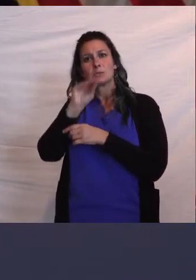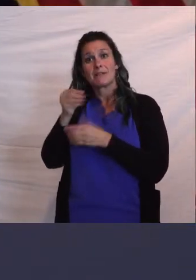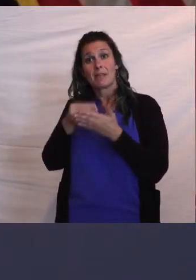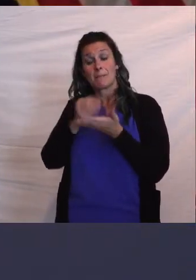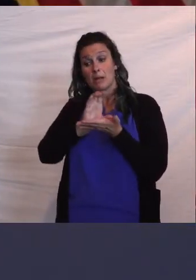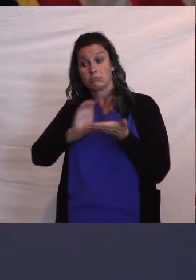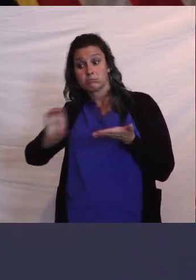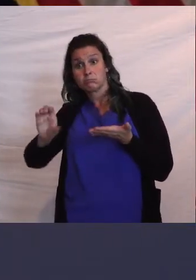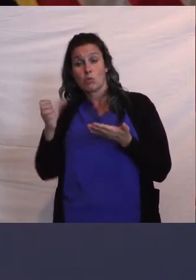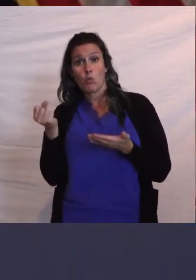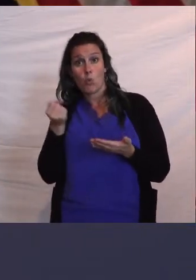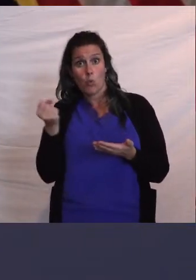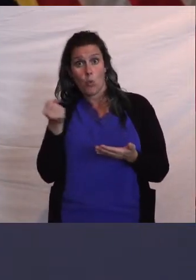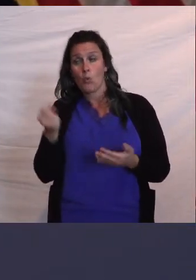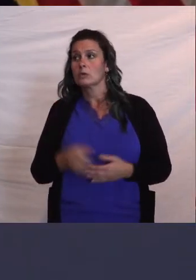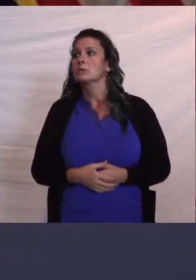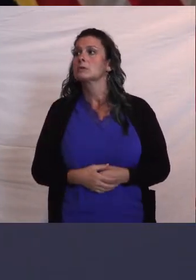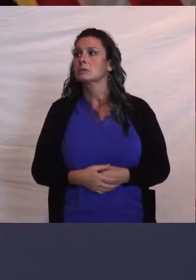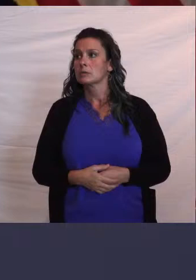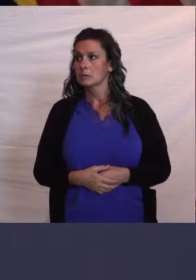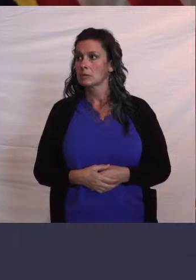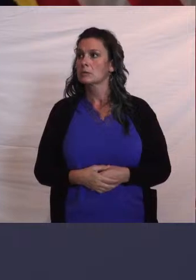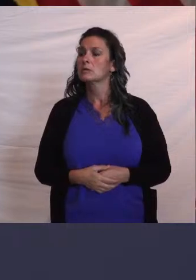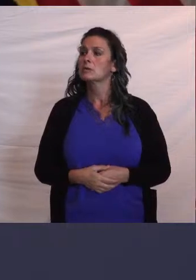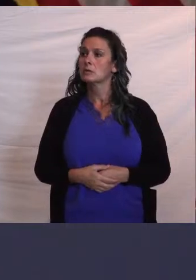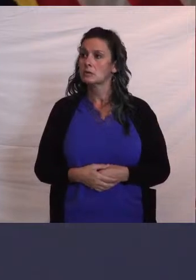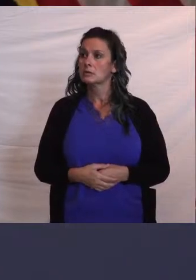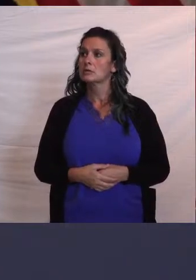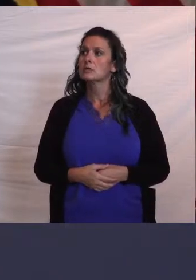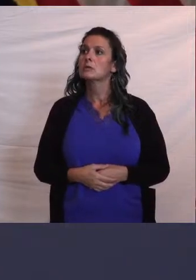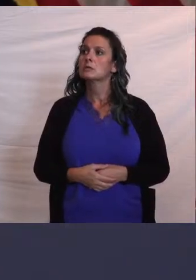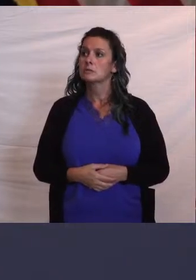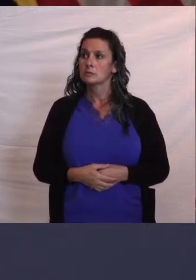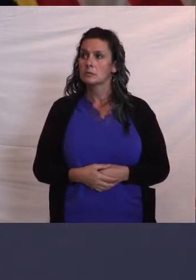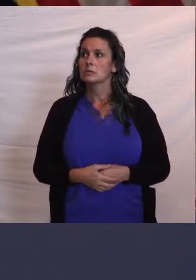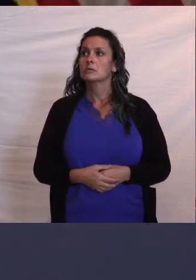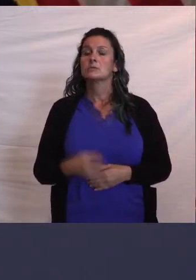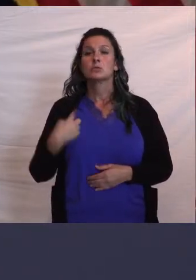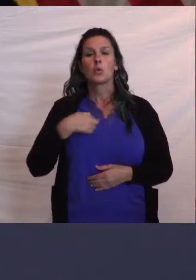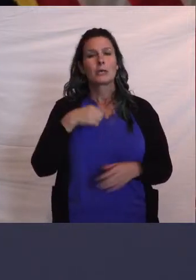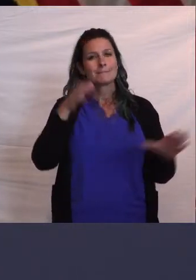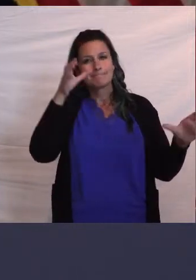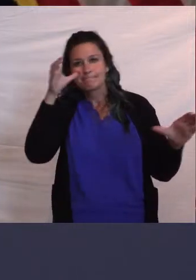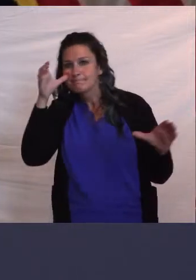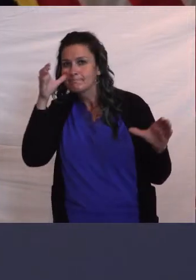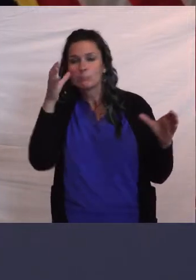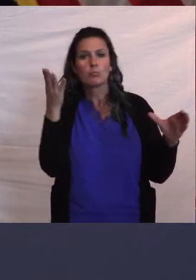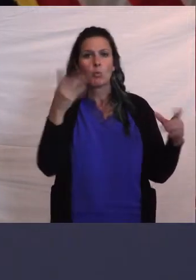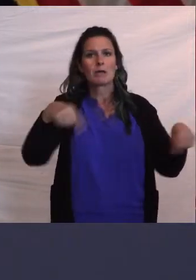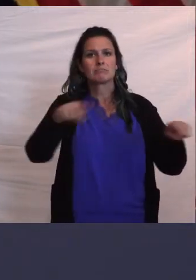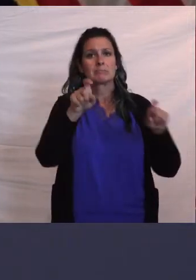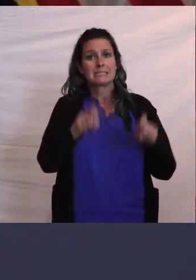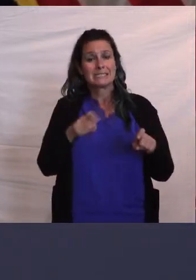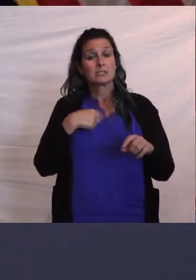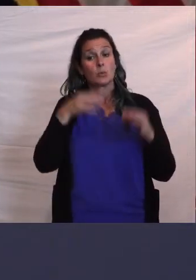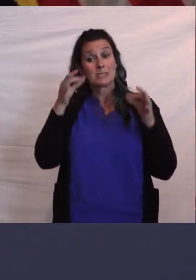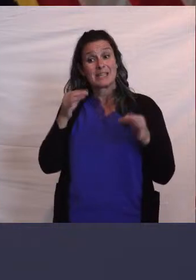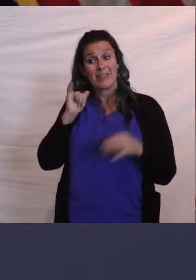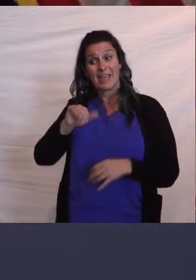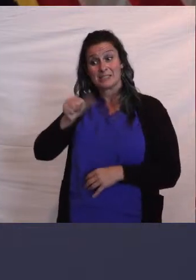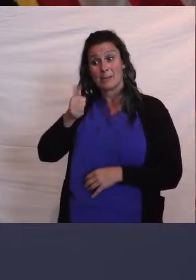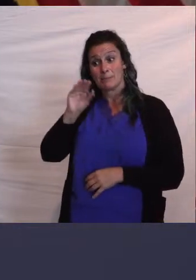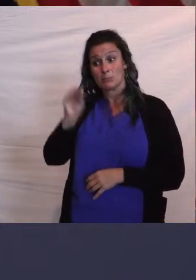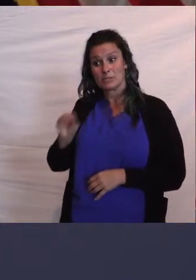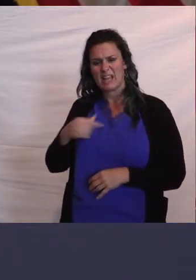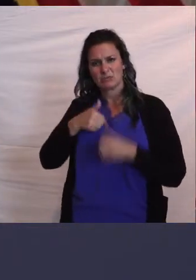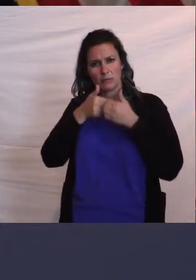the allocation. And so what we have done is listen to what is needed, and we decided that it was best to follow